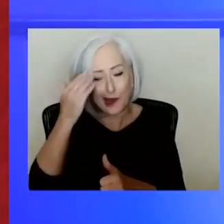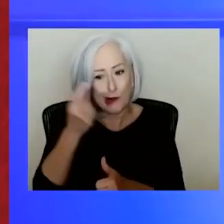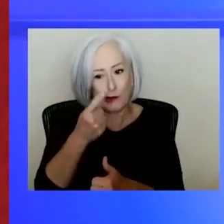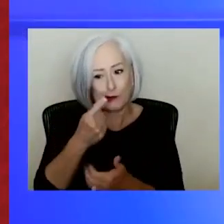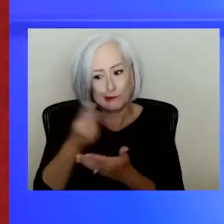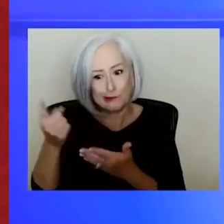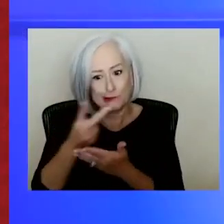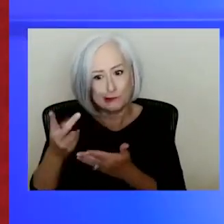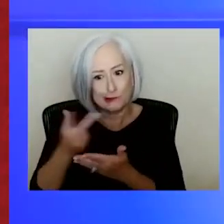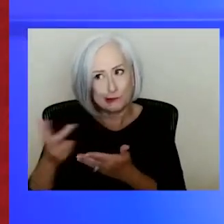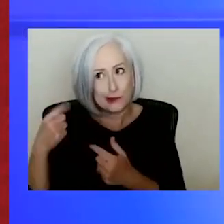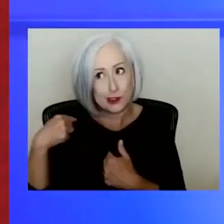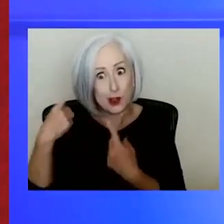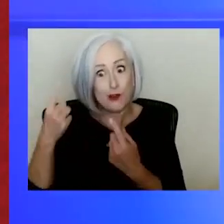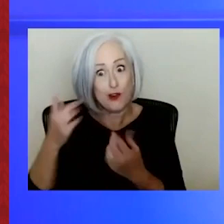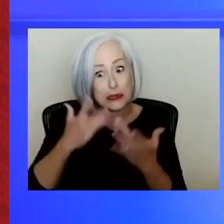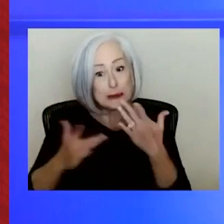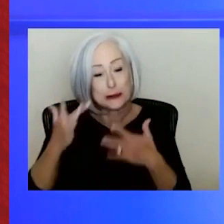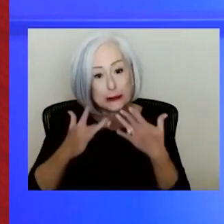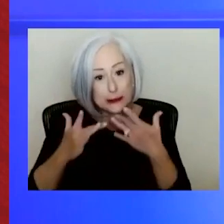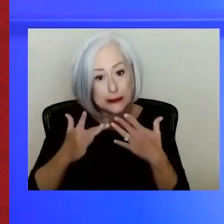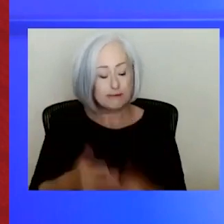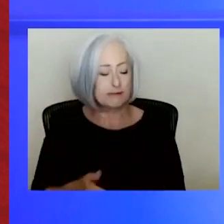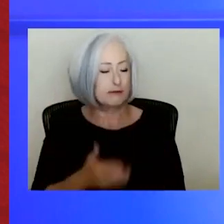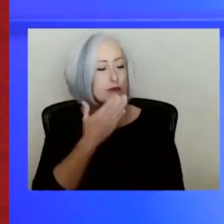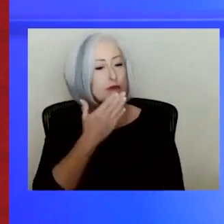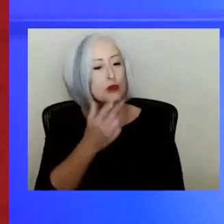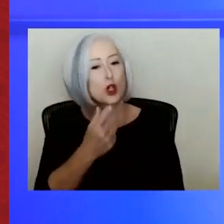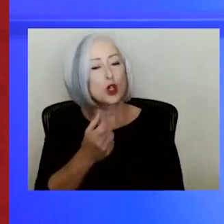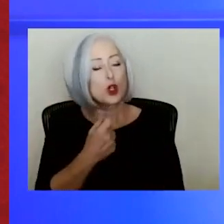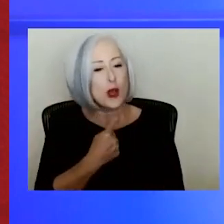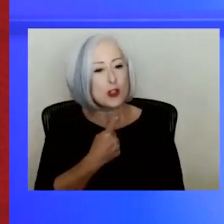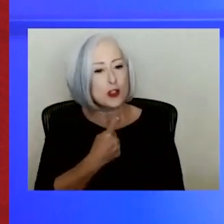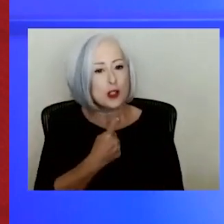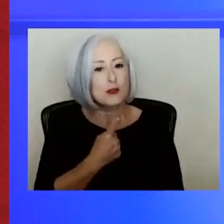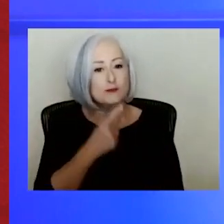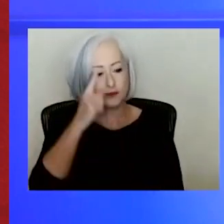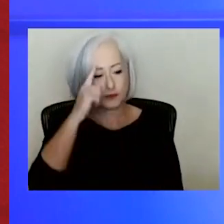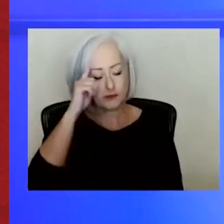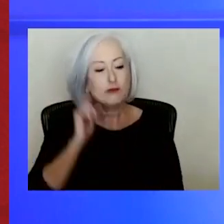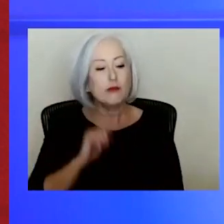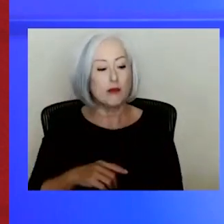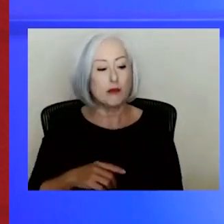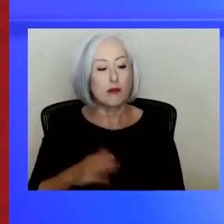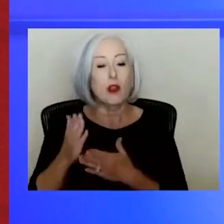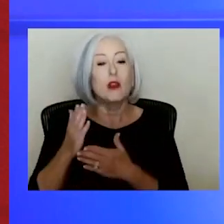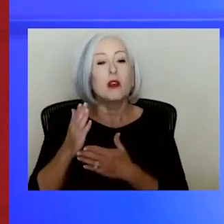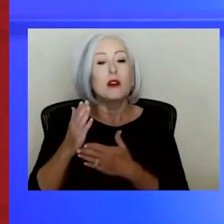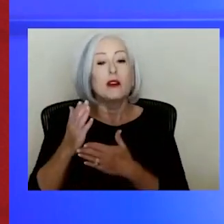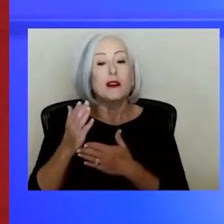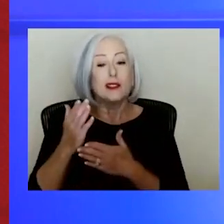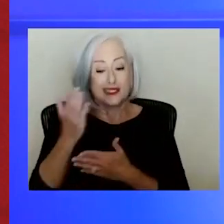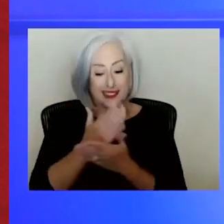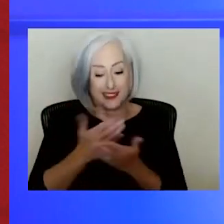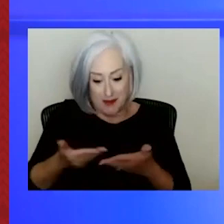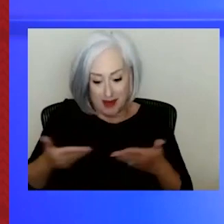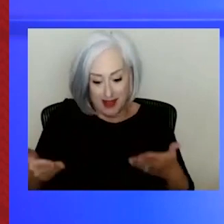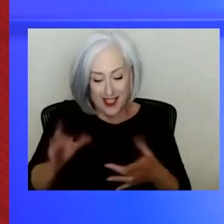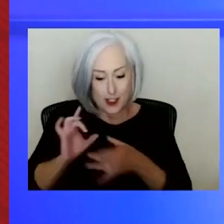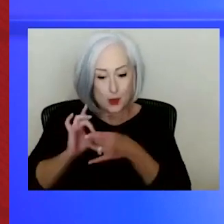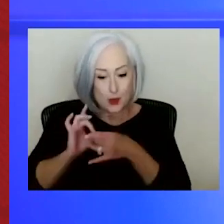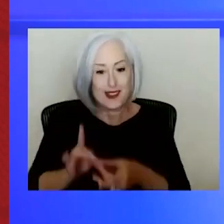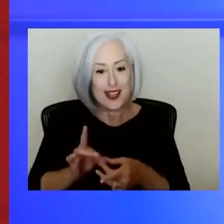question, Steve. Fortunately, some of the restrictions that occurred in China related to the lockdown are starting to